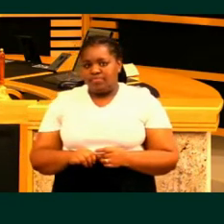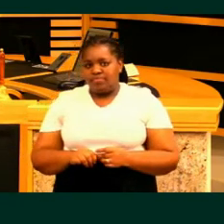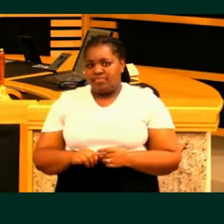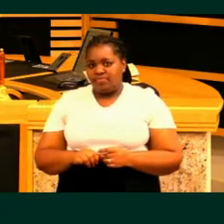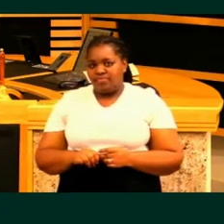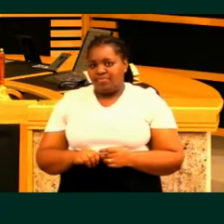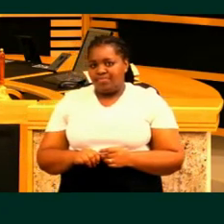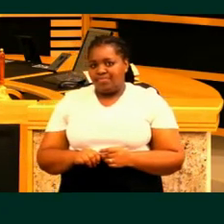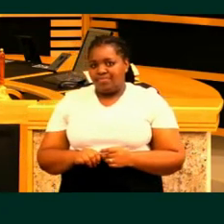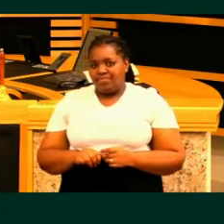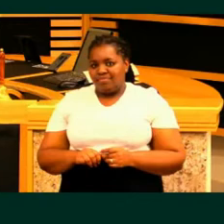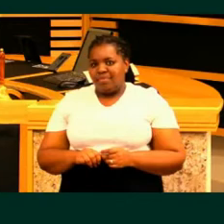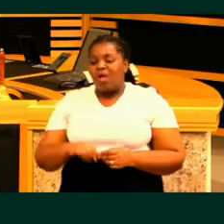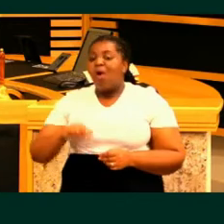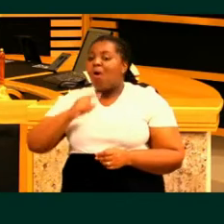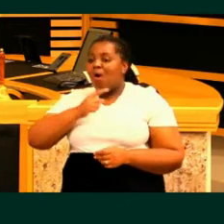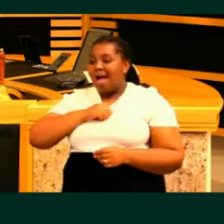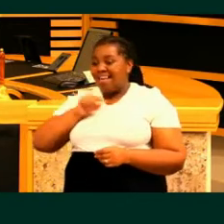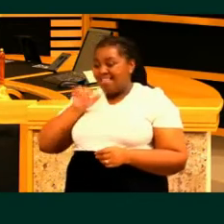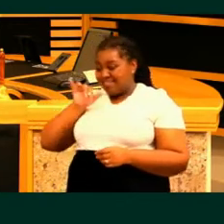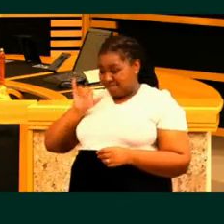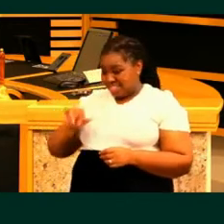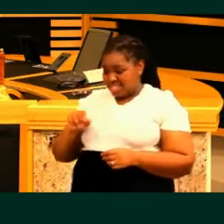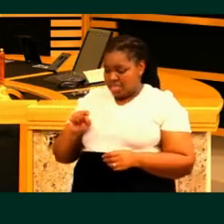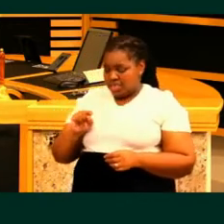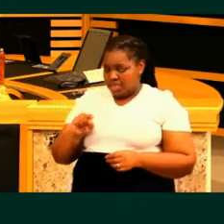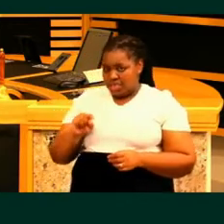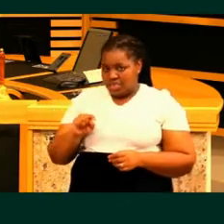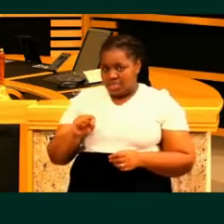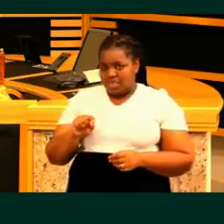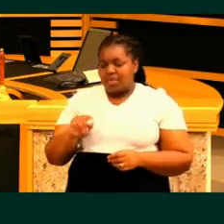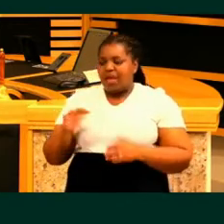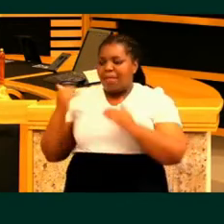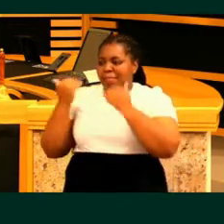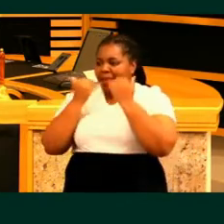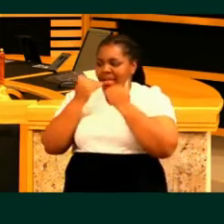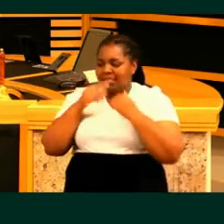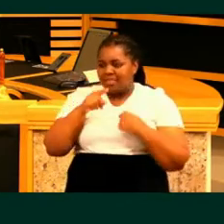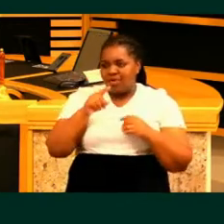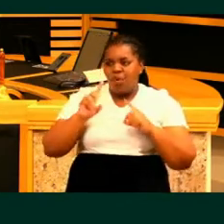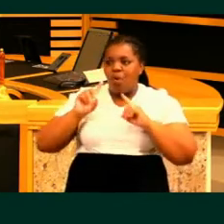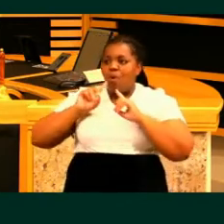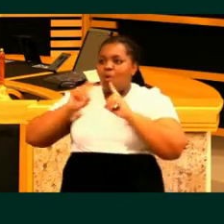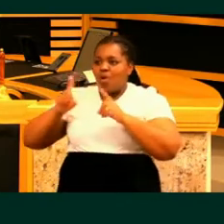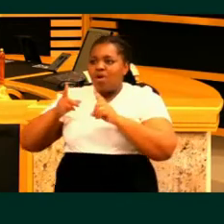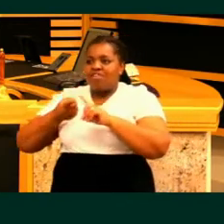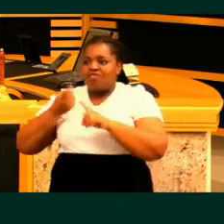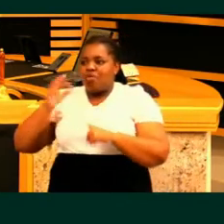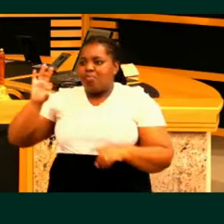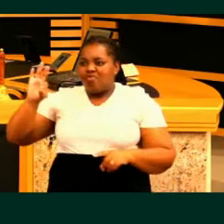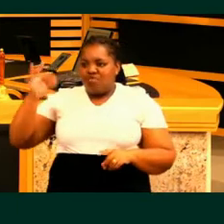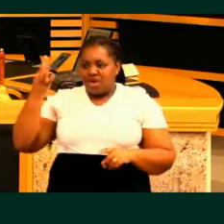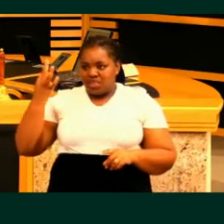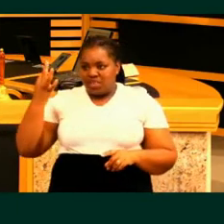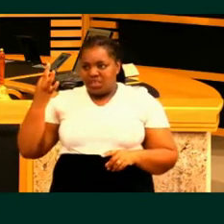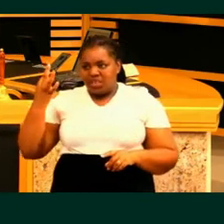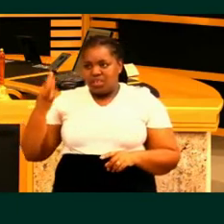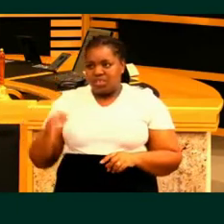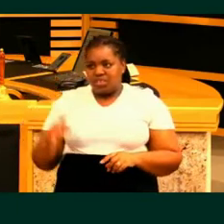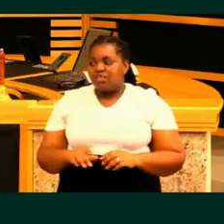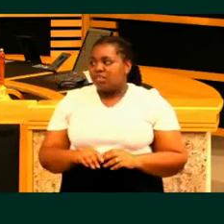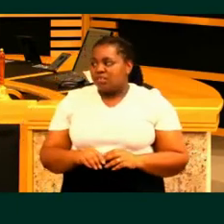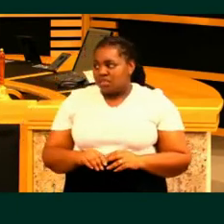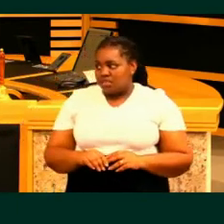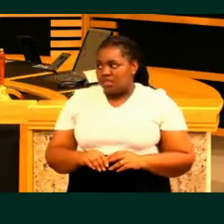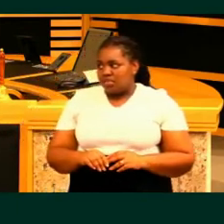Plastics and because of that plastic were ordered from France